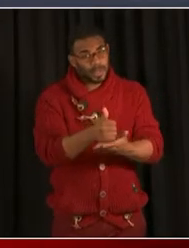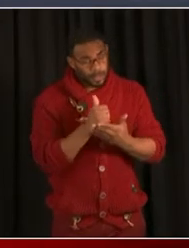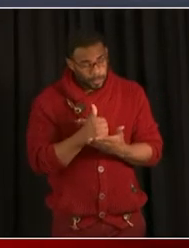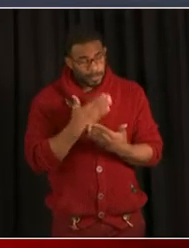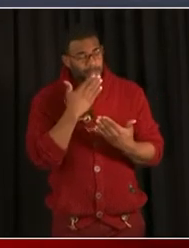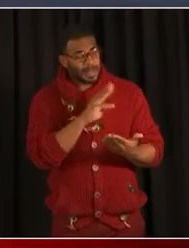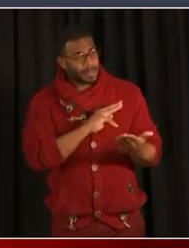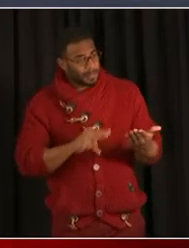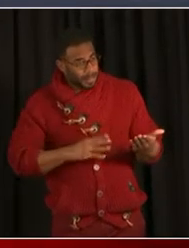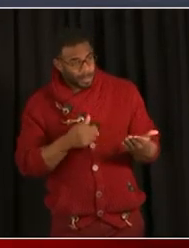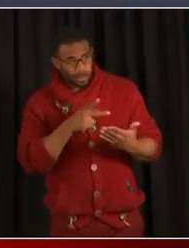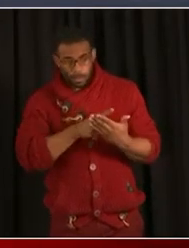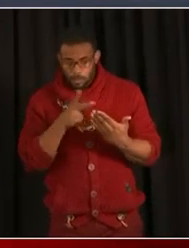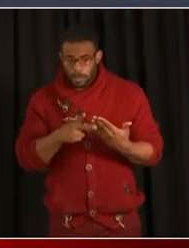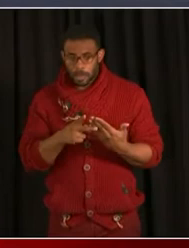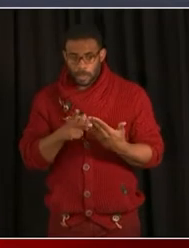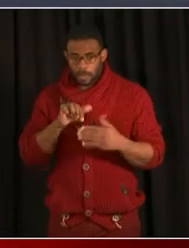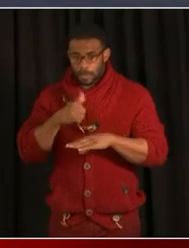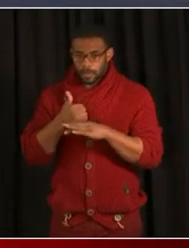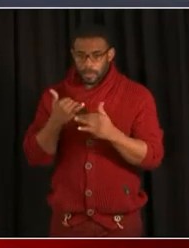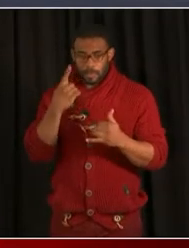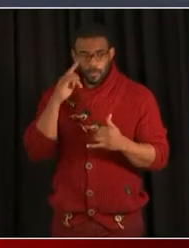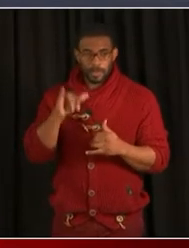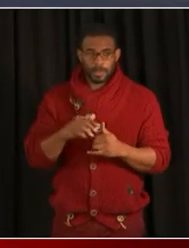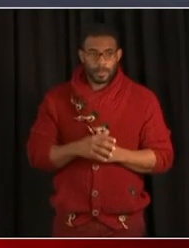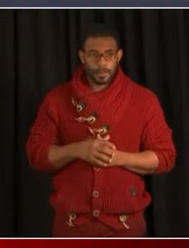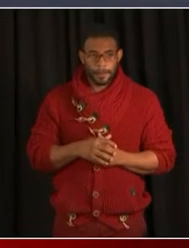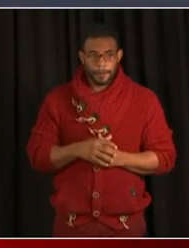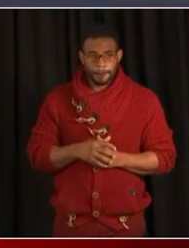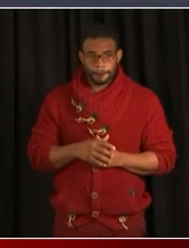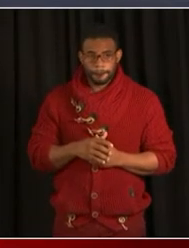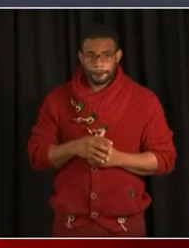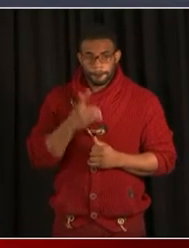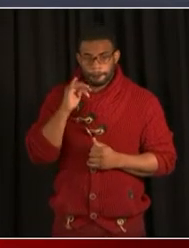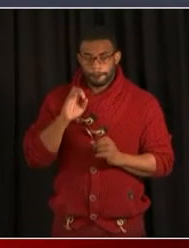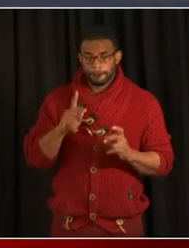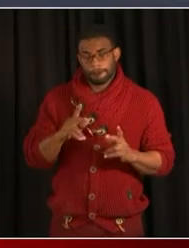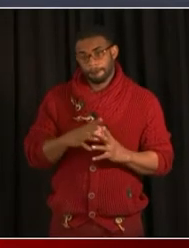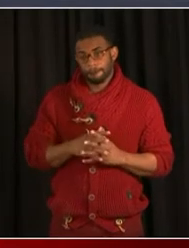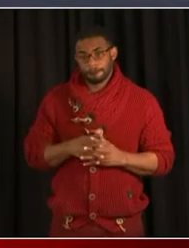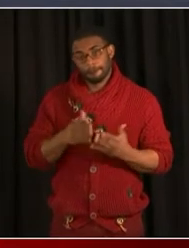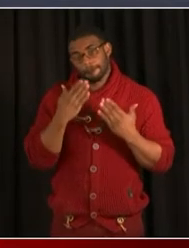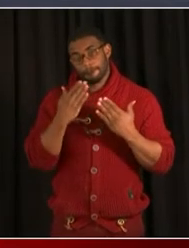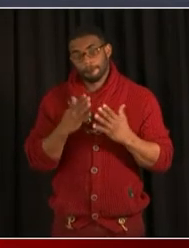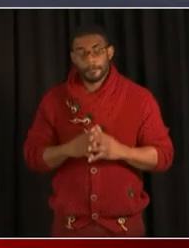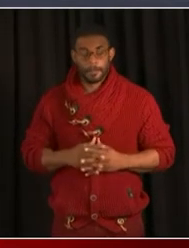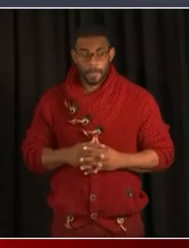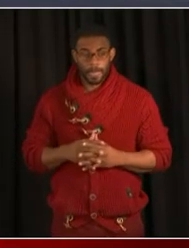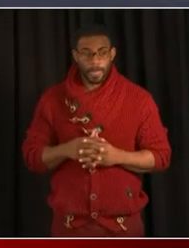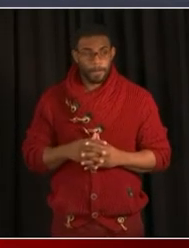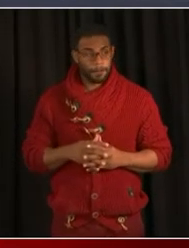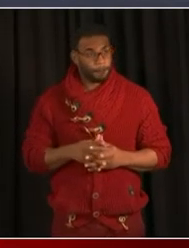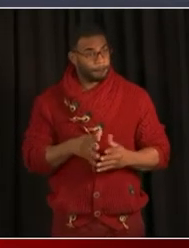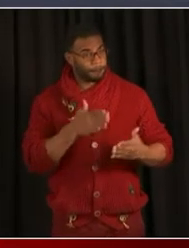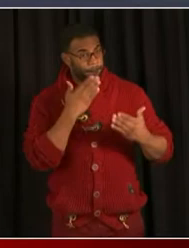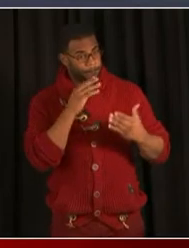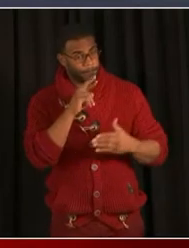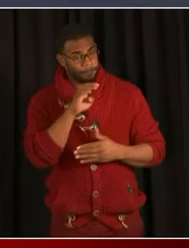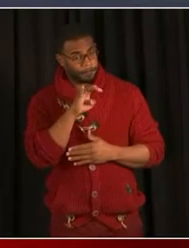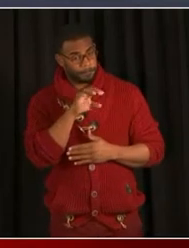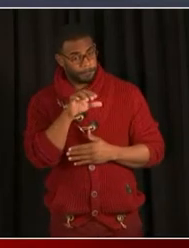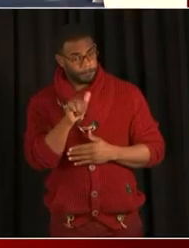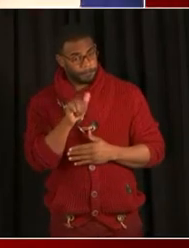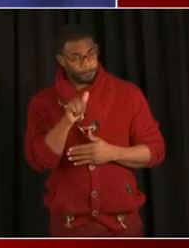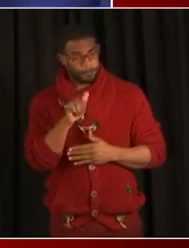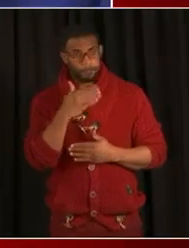and we thank the mayor and the programs that are in place now for that opportunity. Thank you. Well, thank you, Rebecca,